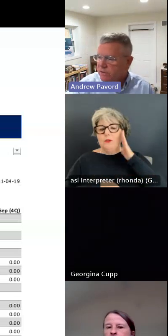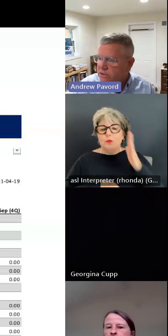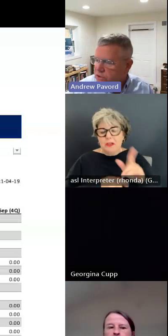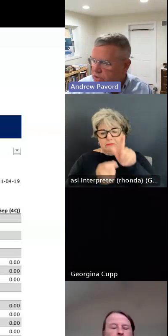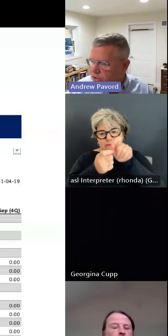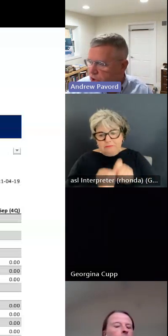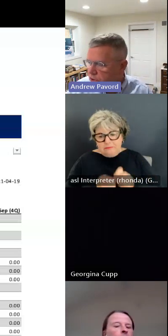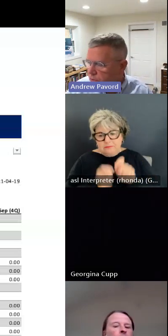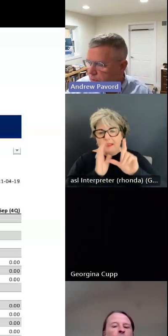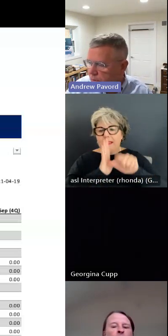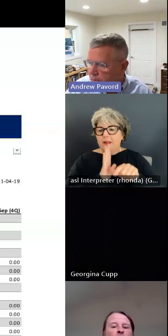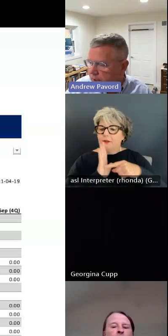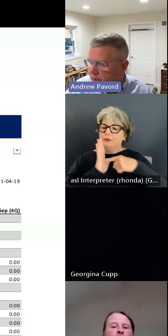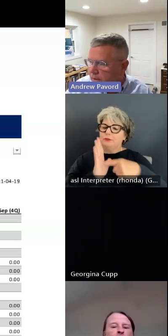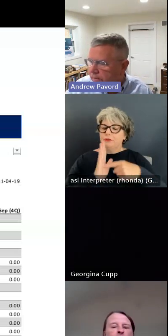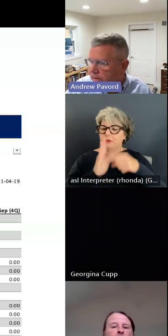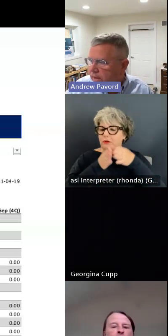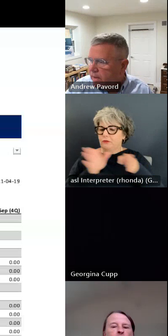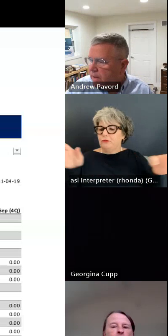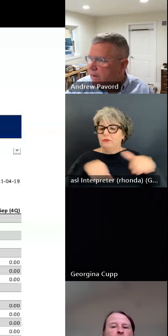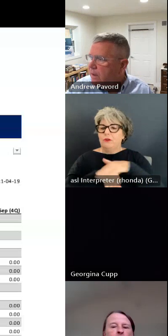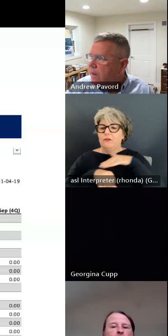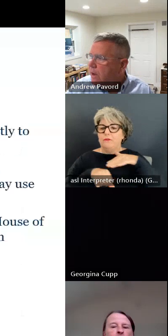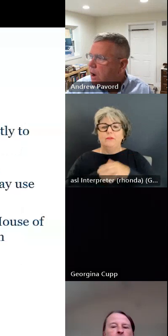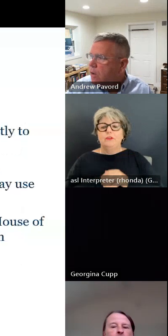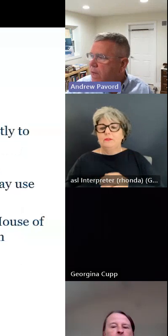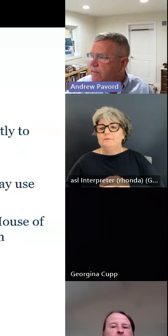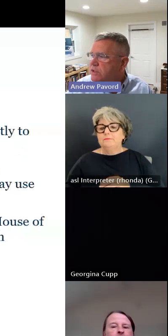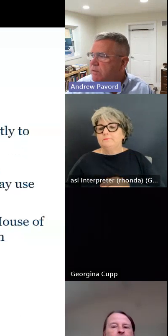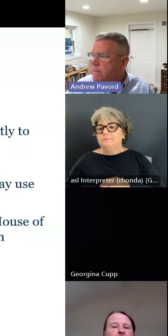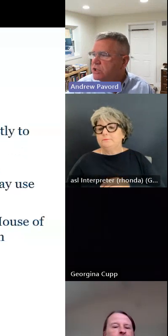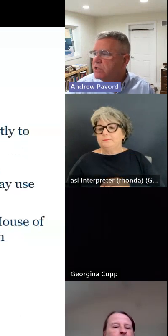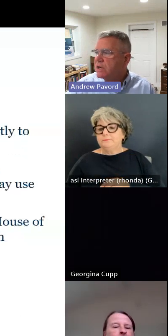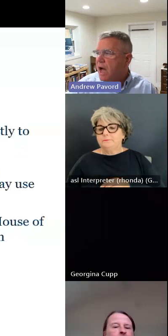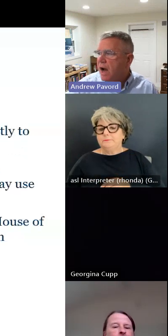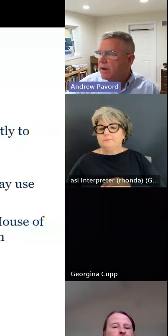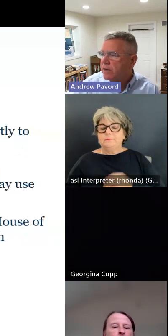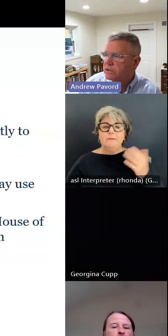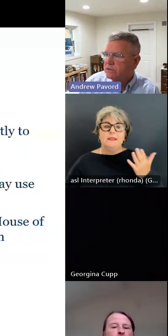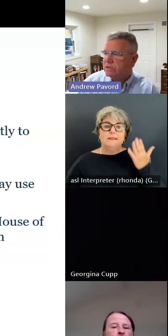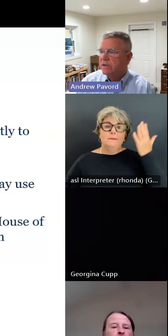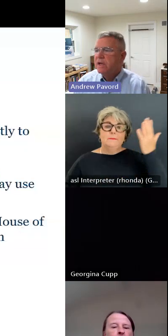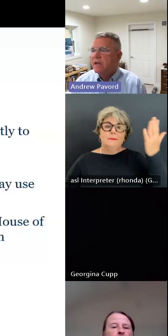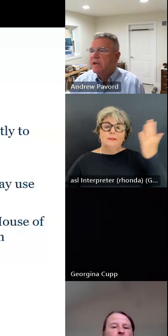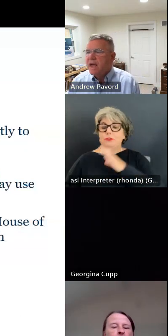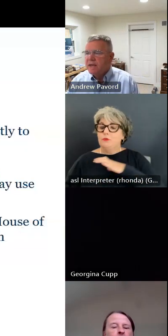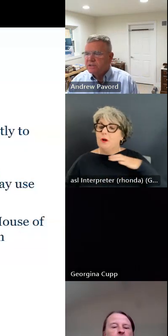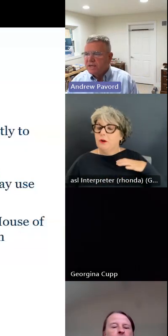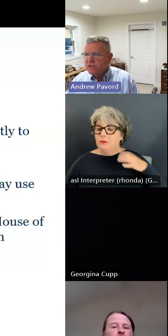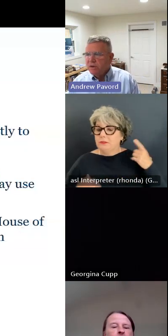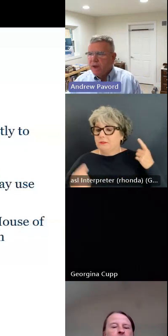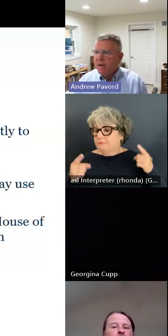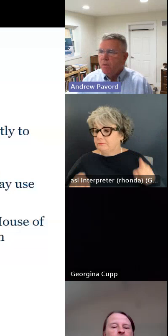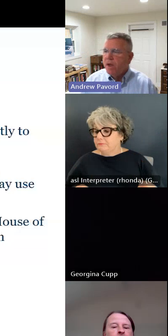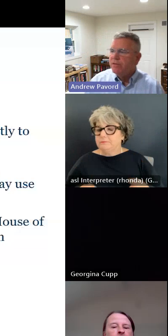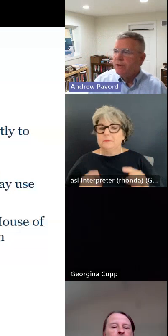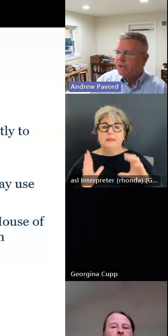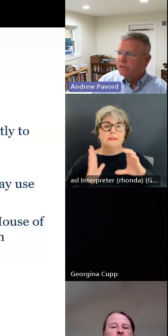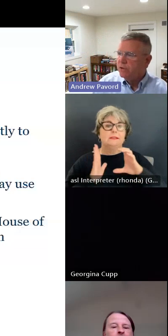detail. So this is just to show you where we are. Okay, the submission to Congress.